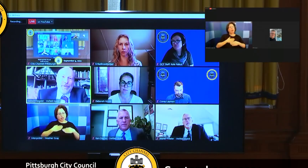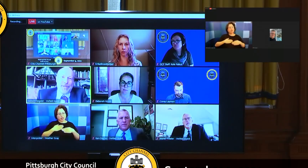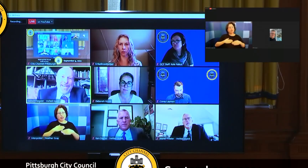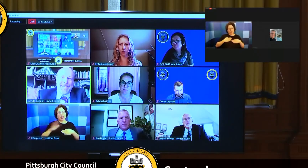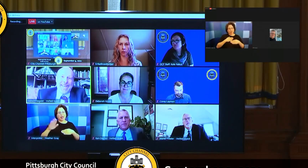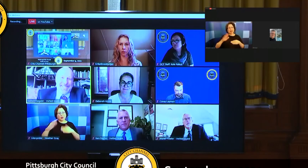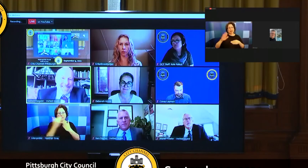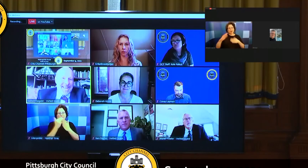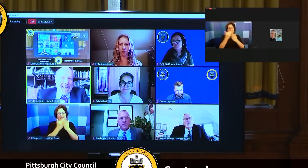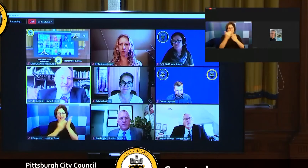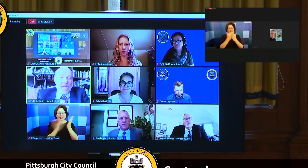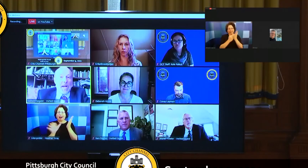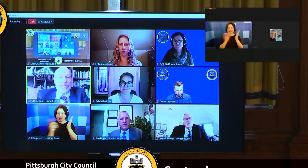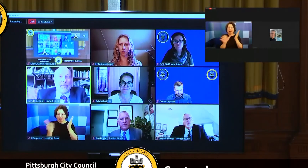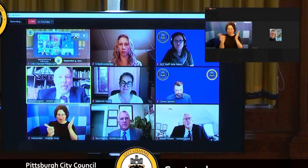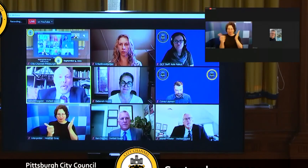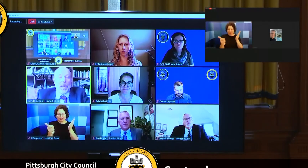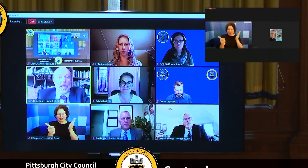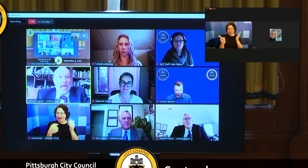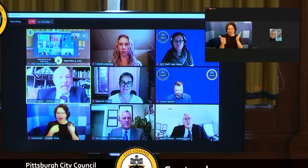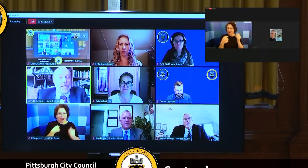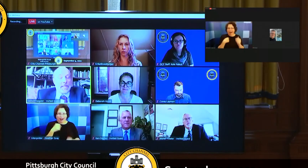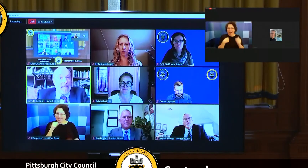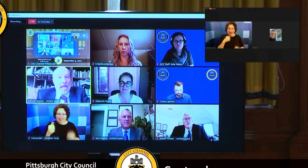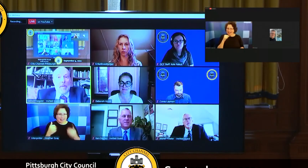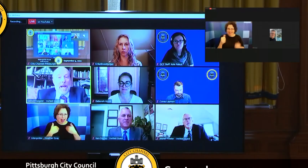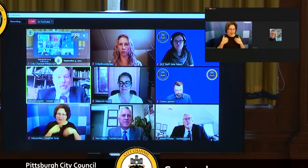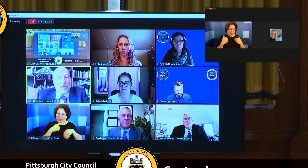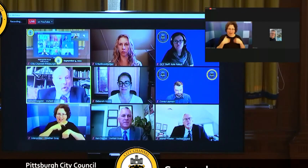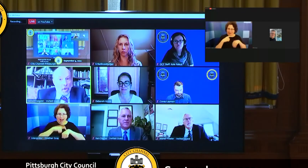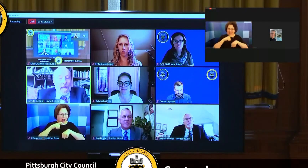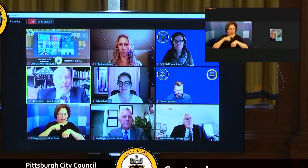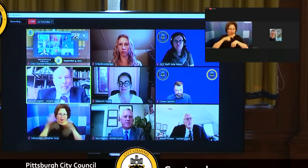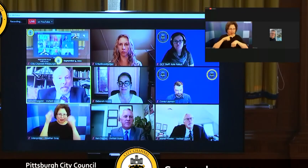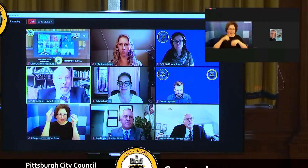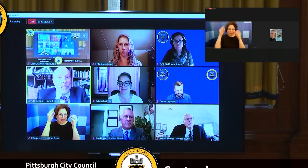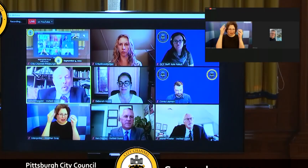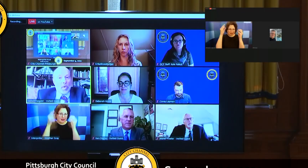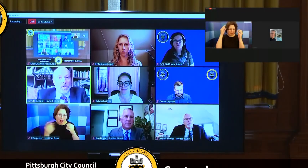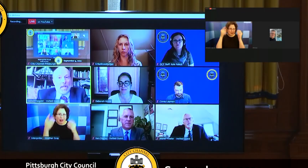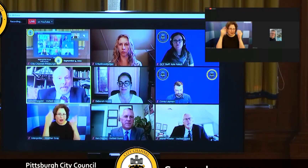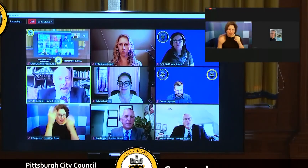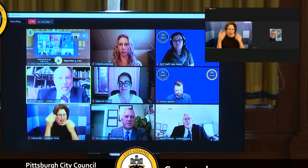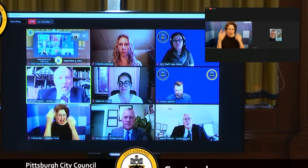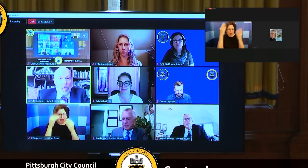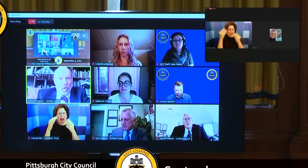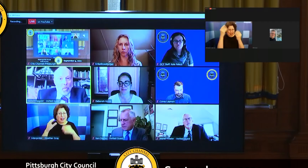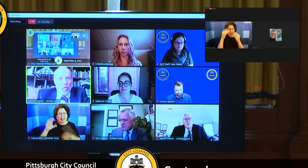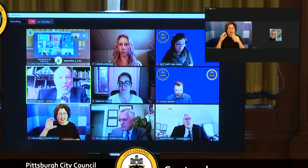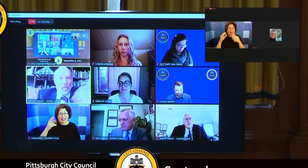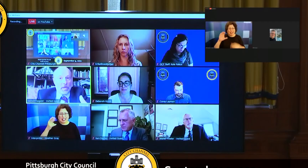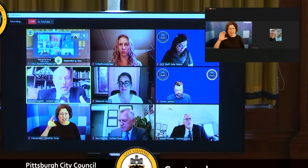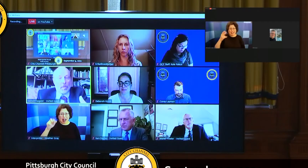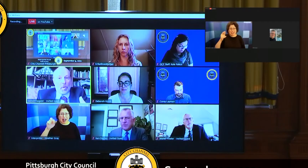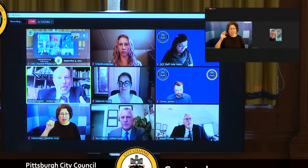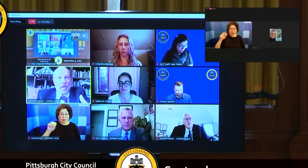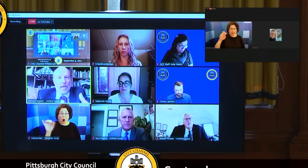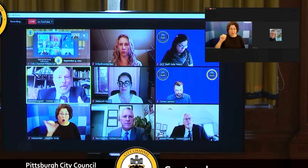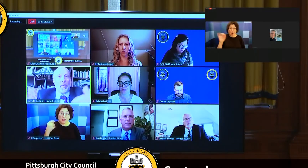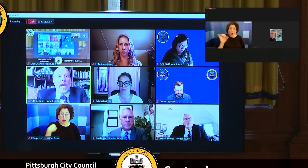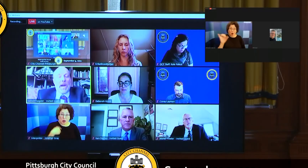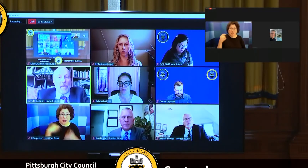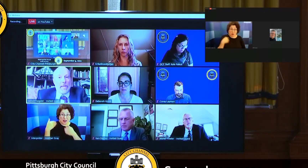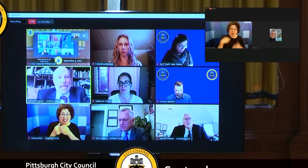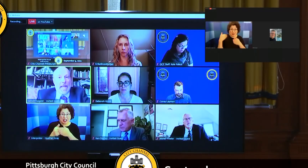I didn't have time for, is thinking about, Chatham really borders on Larimer, Homewood, Wilkinsburg,